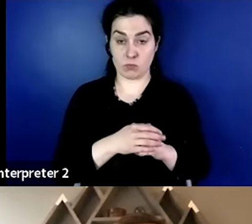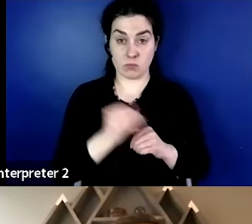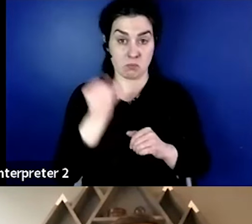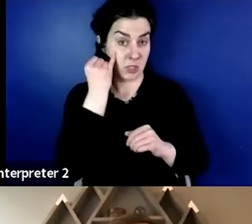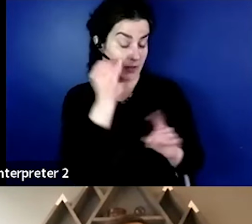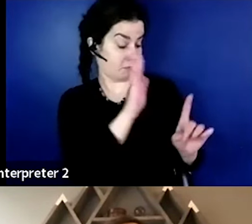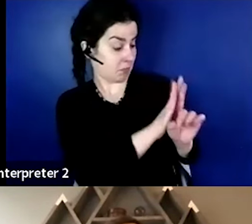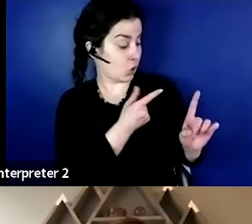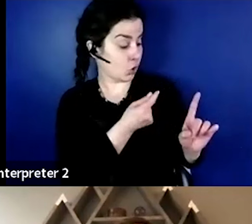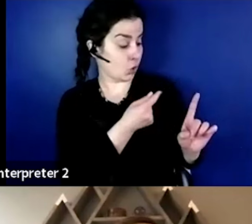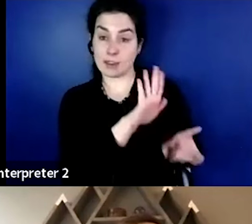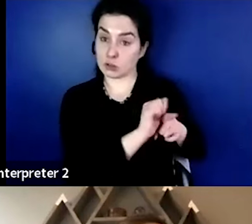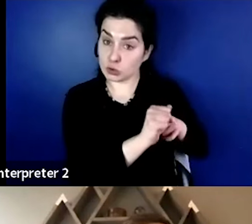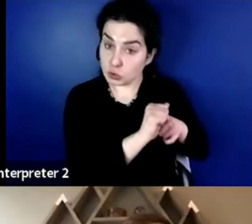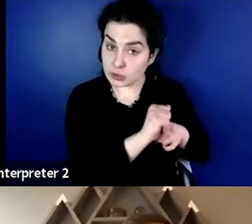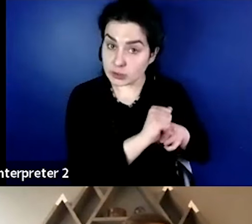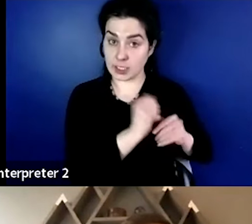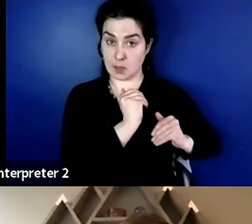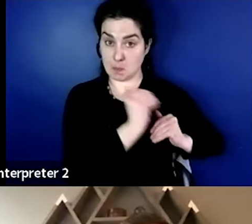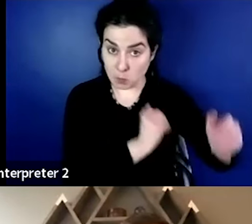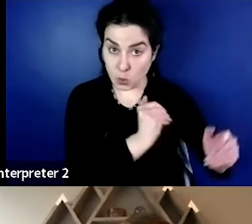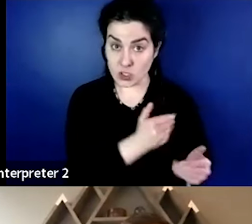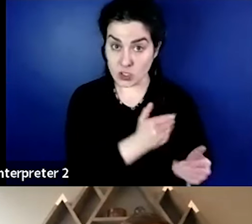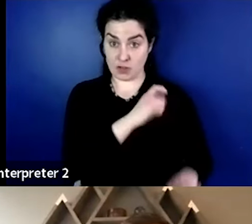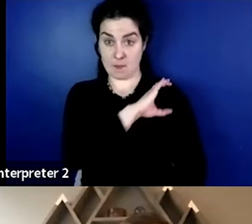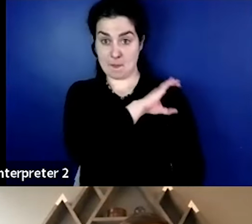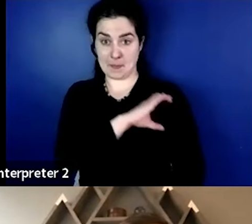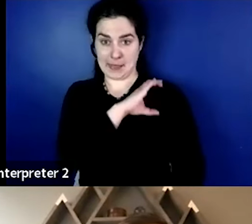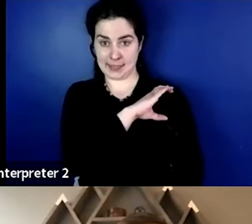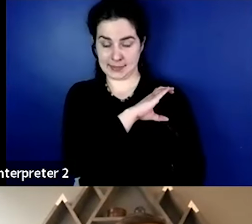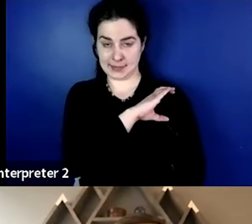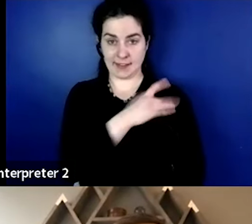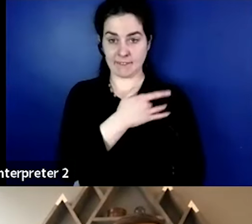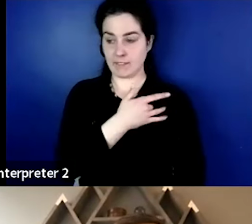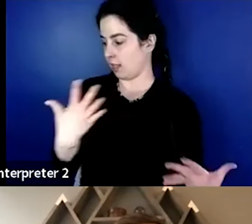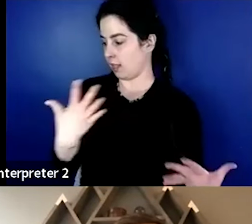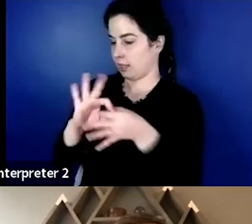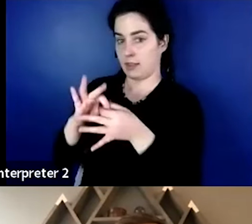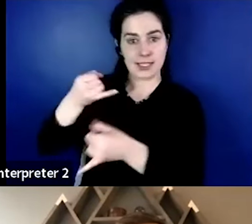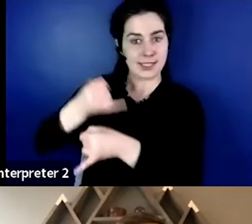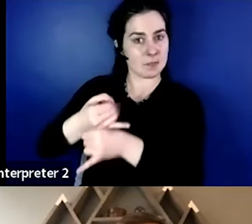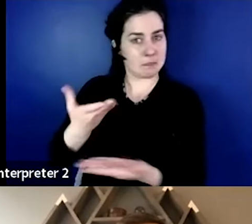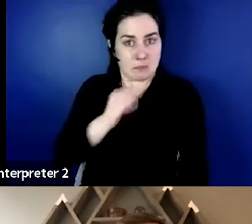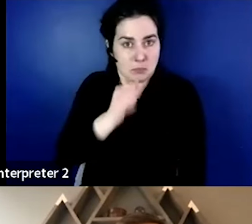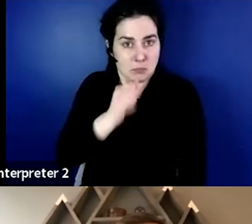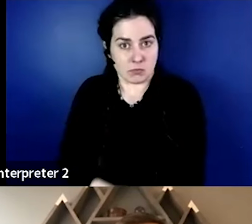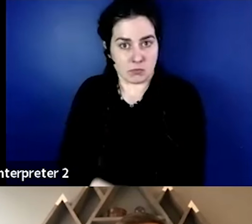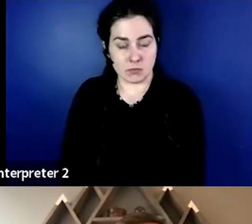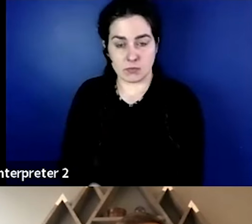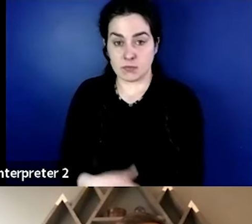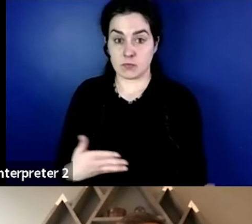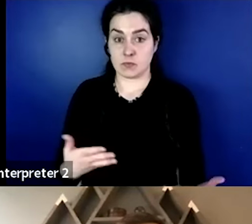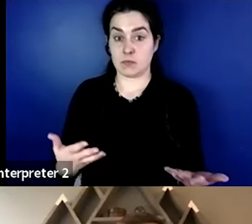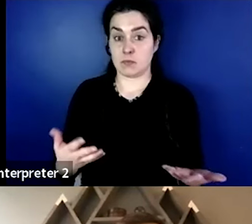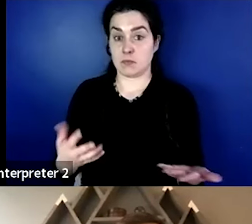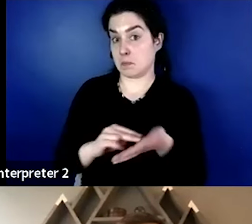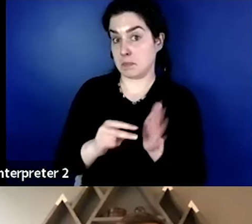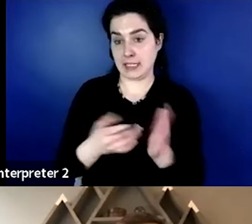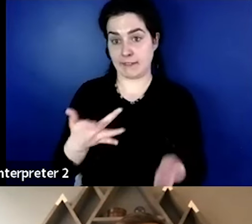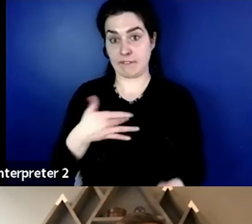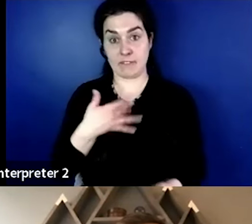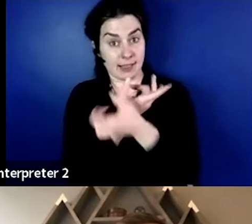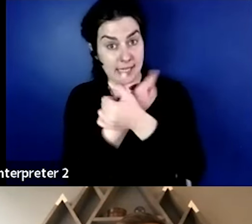processes, police training, they may not feel like part of the campus culture, and they may not be as safe feeling